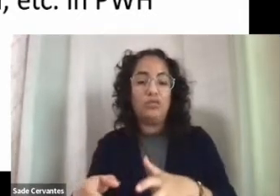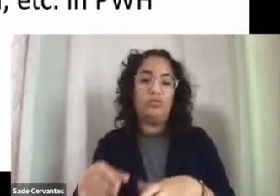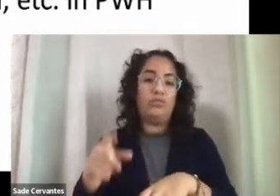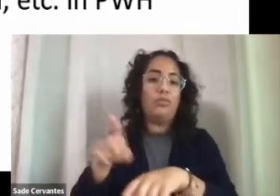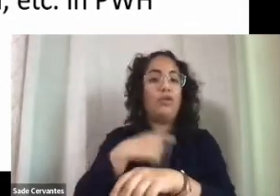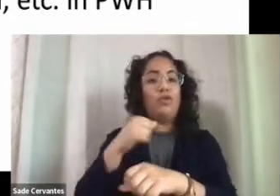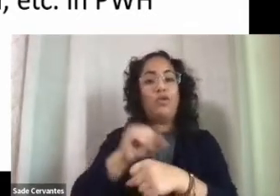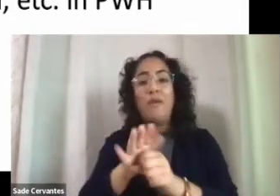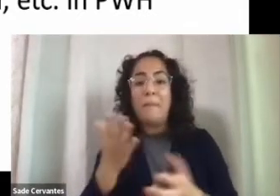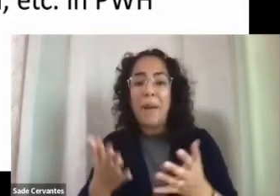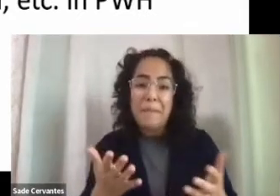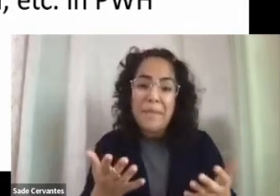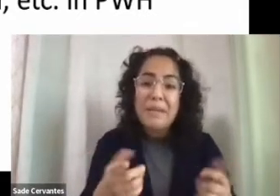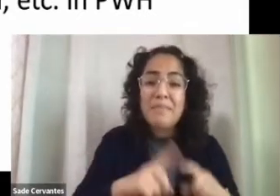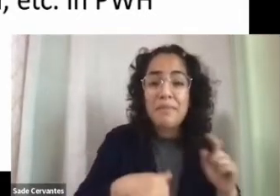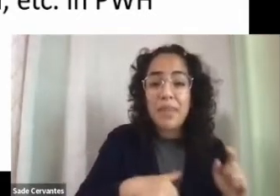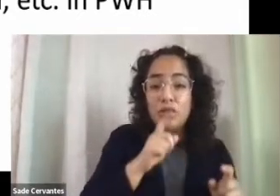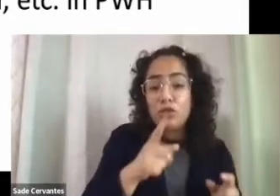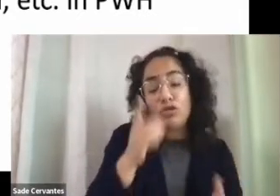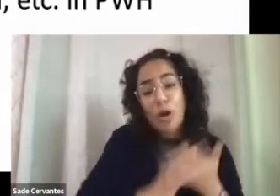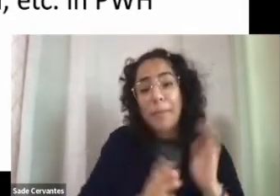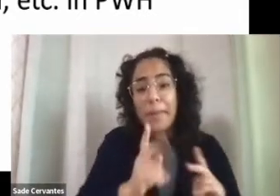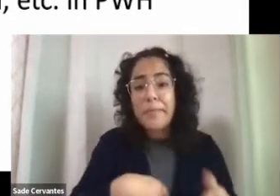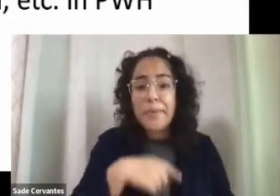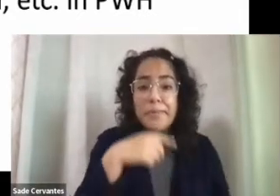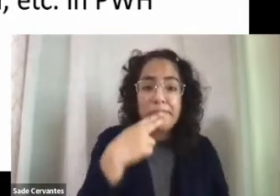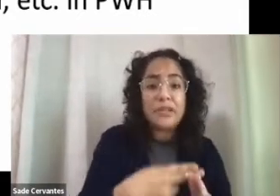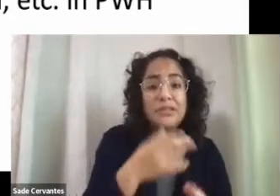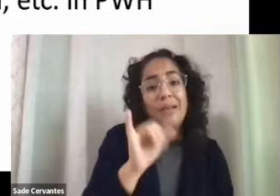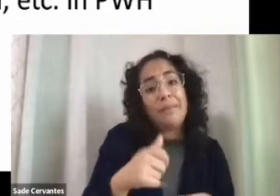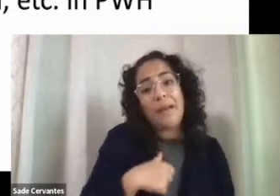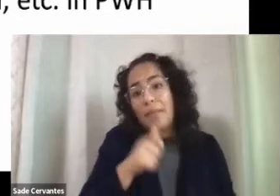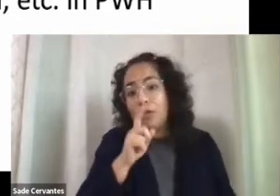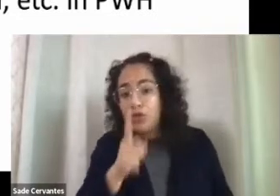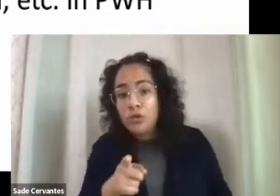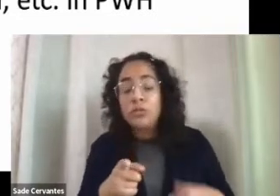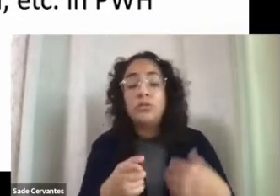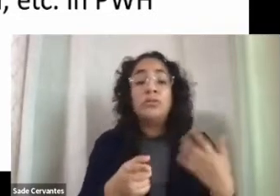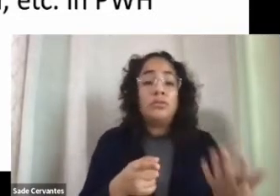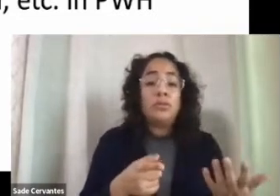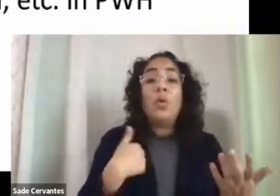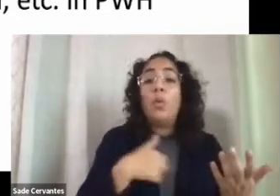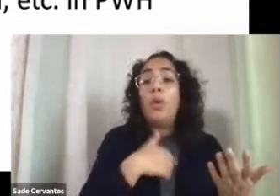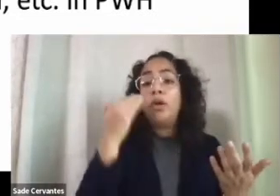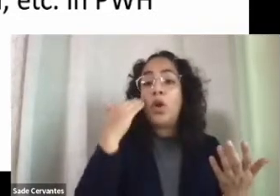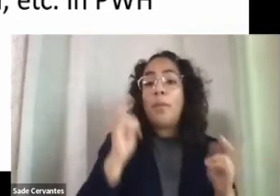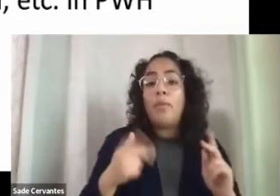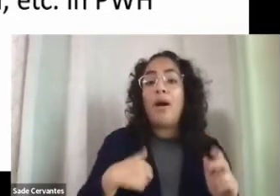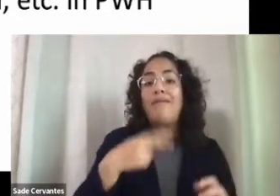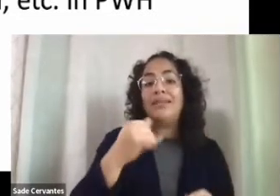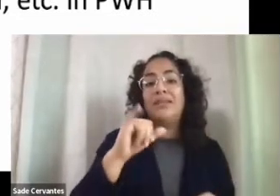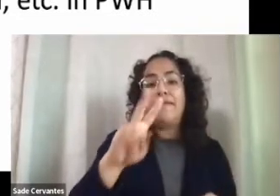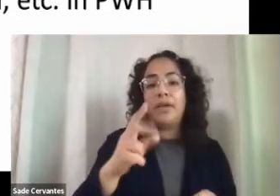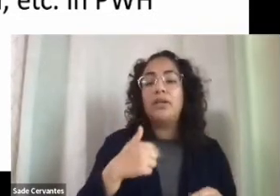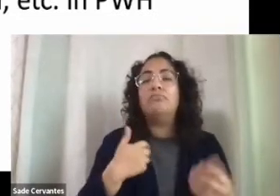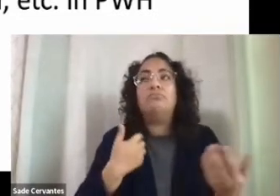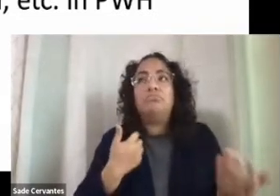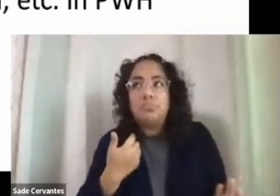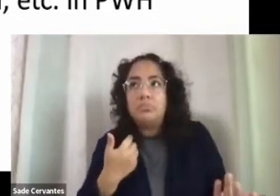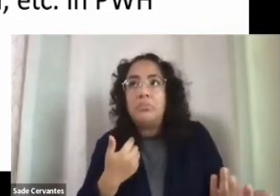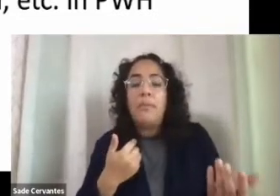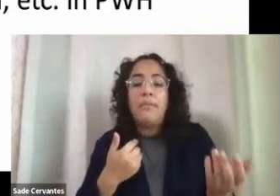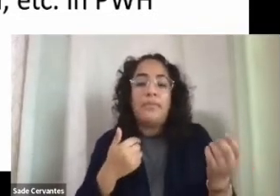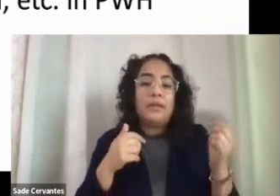but some people might say that. We know that people living with HIV are more likely to have other